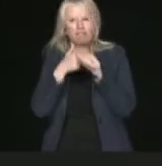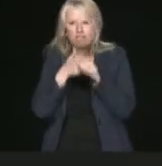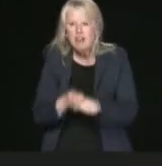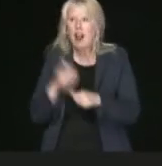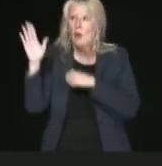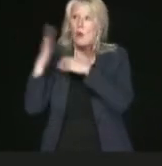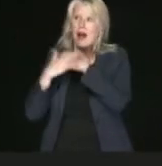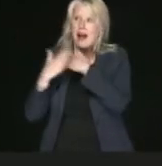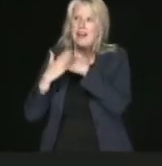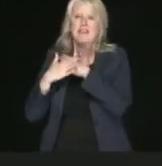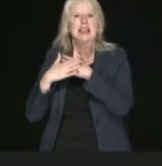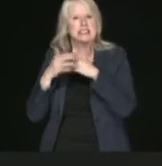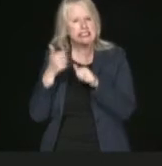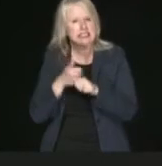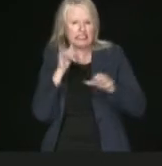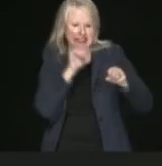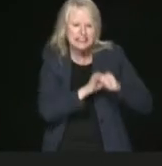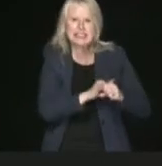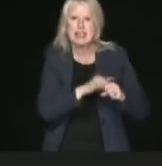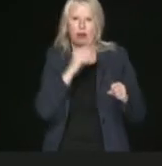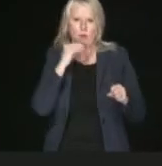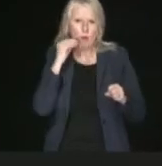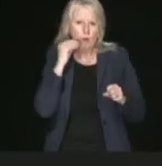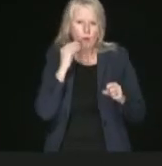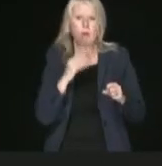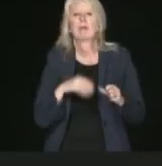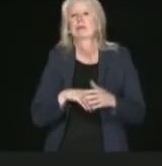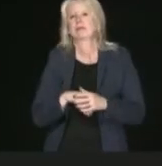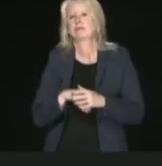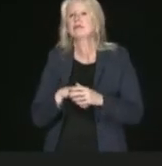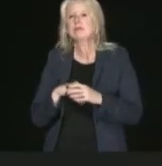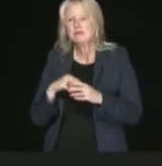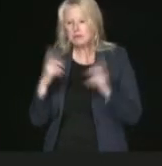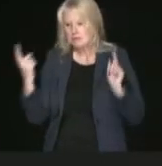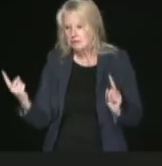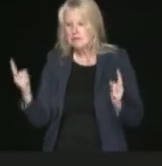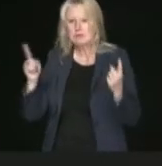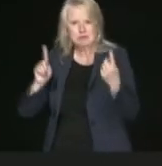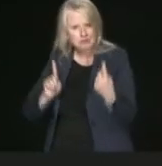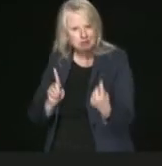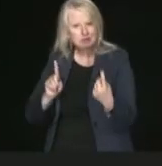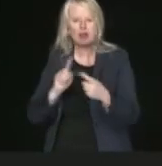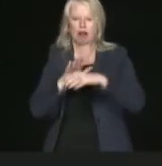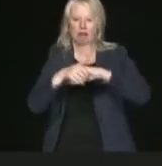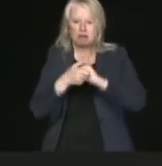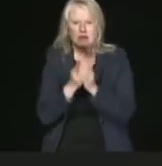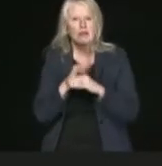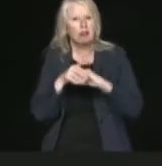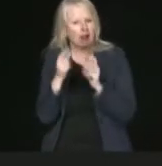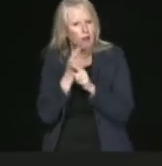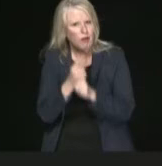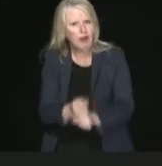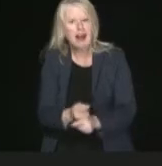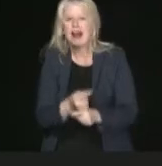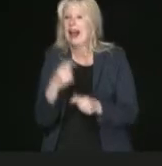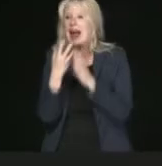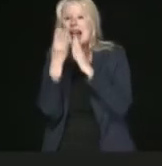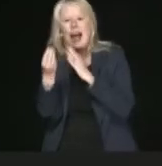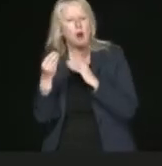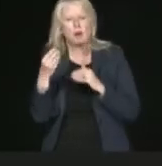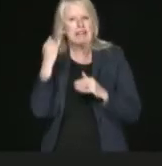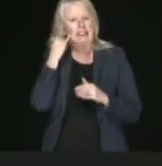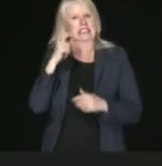that experts are giving us, to stay home, to keep 2 meters apart, to wash our hands regularly, to not go outside unless we absolutely have